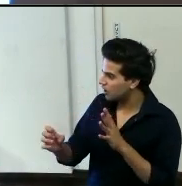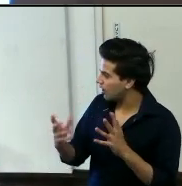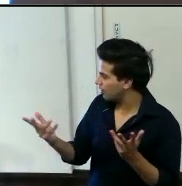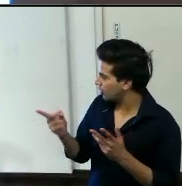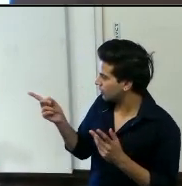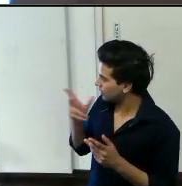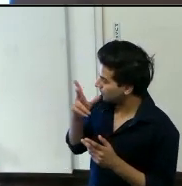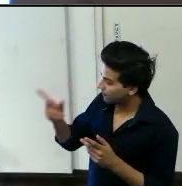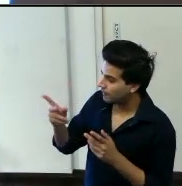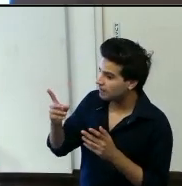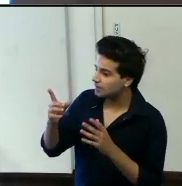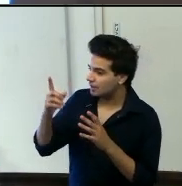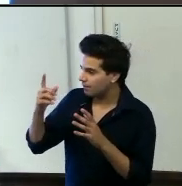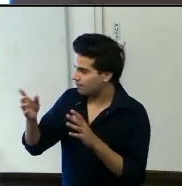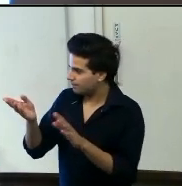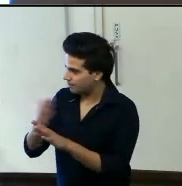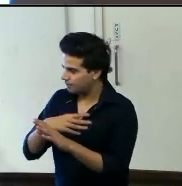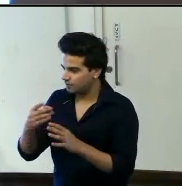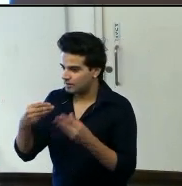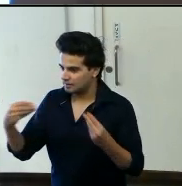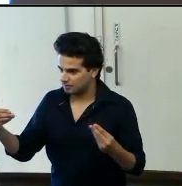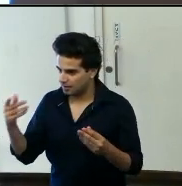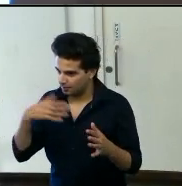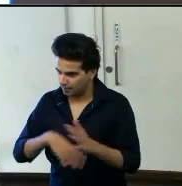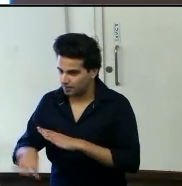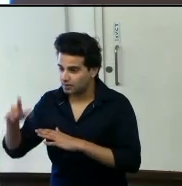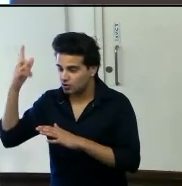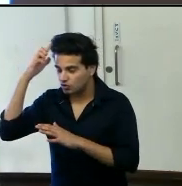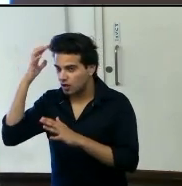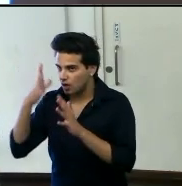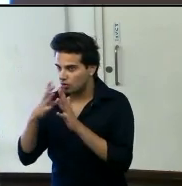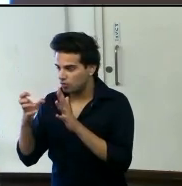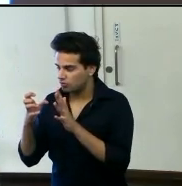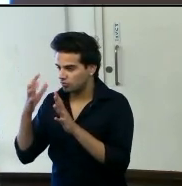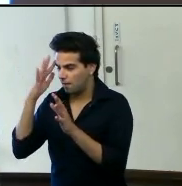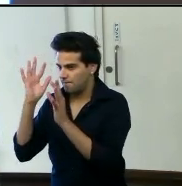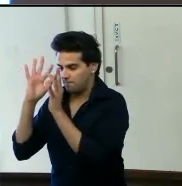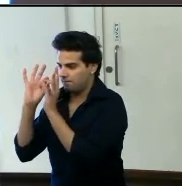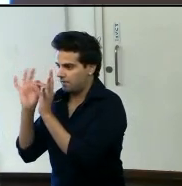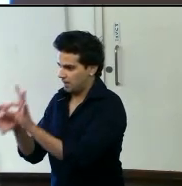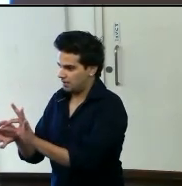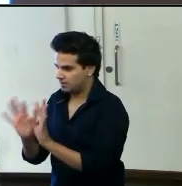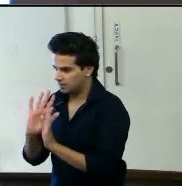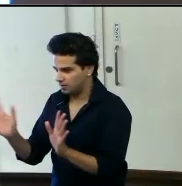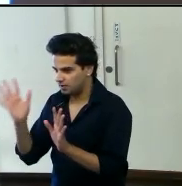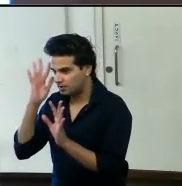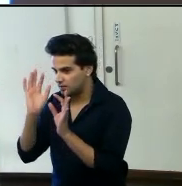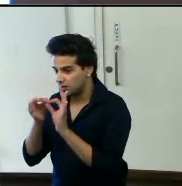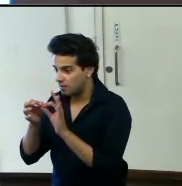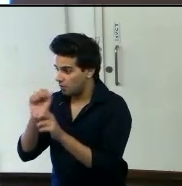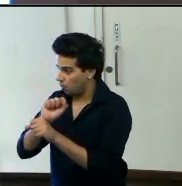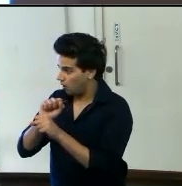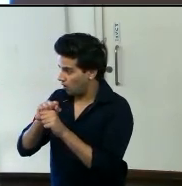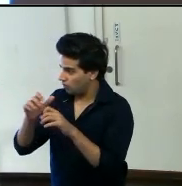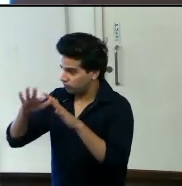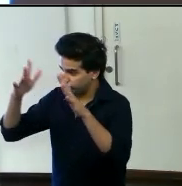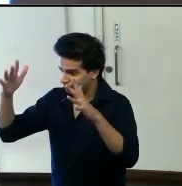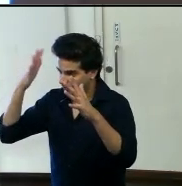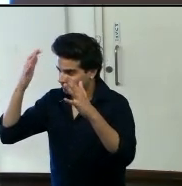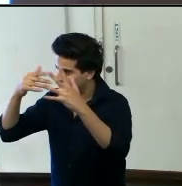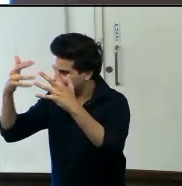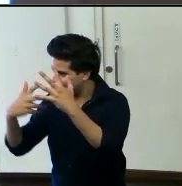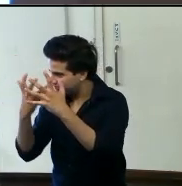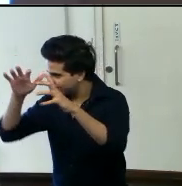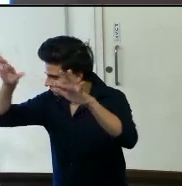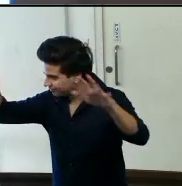have designed the display keeping the shadows in mind, because that big work, it extends the shadow and